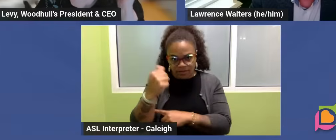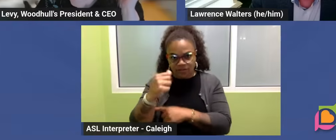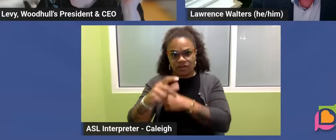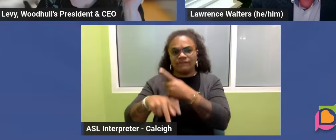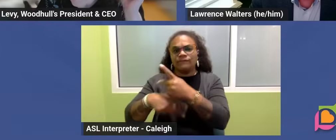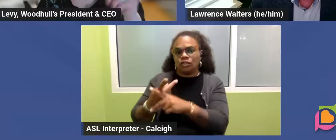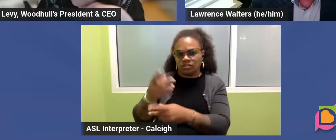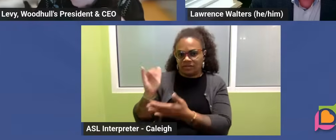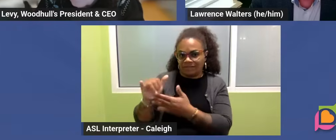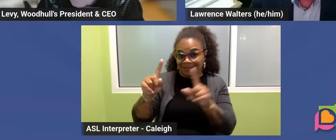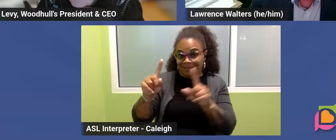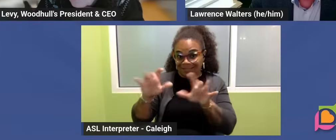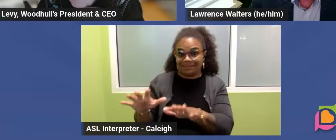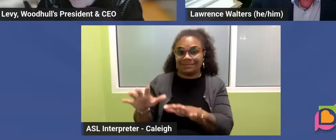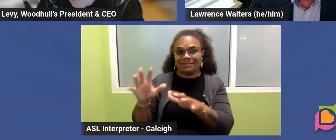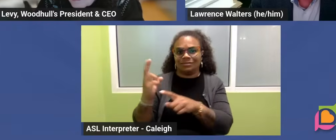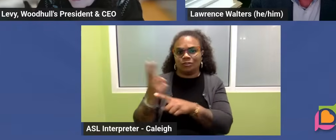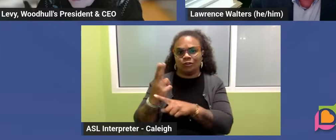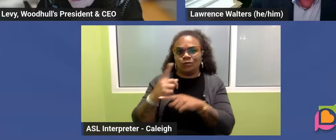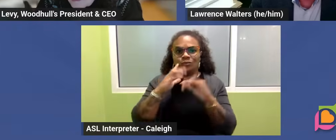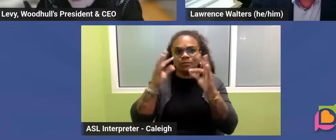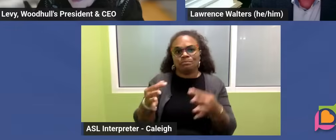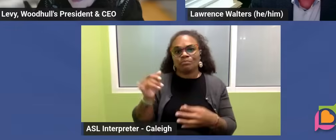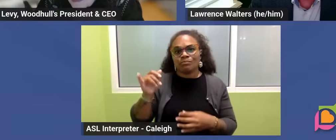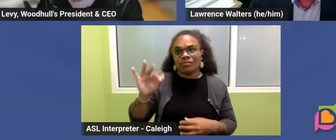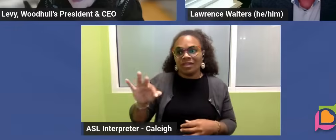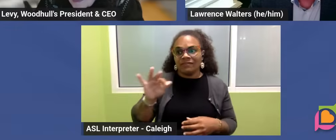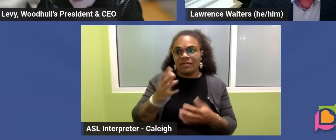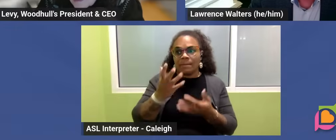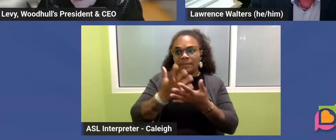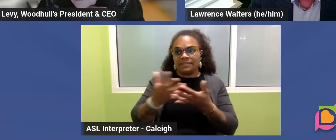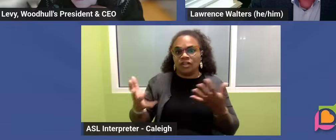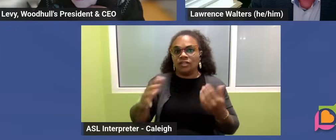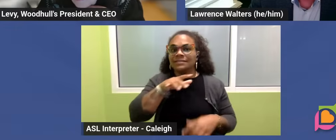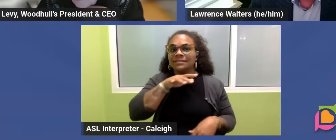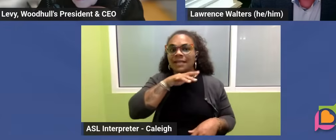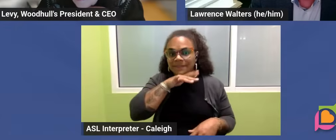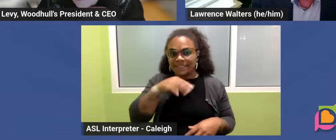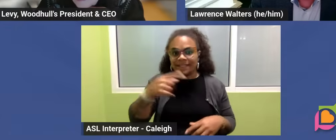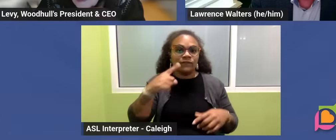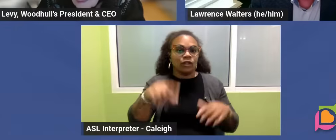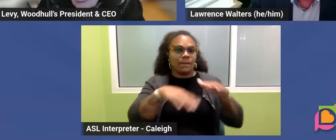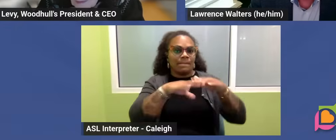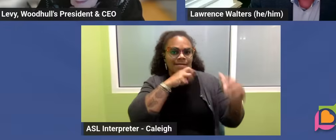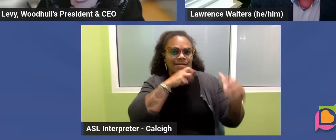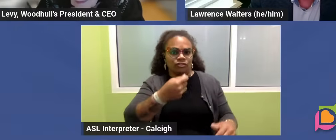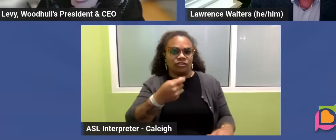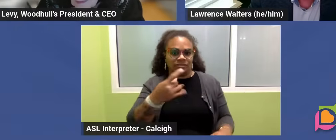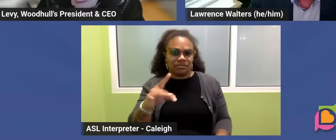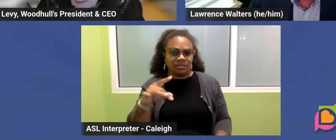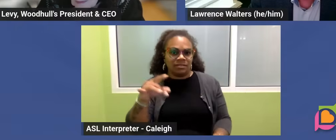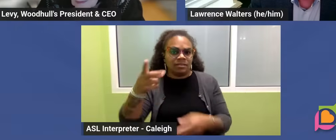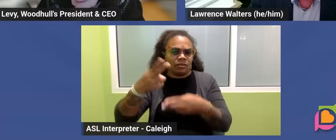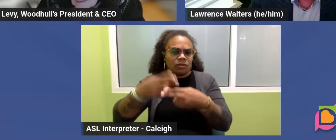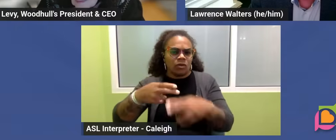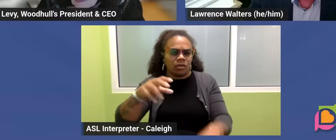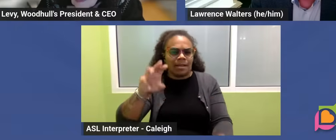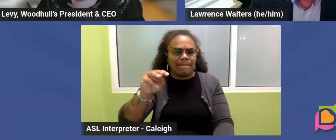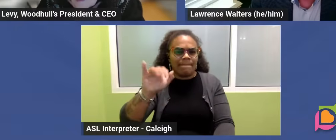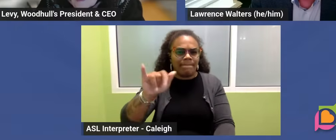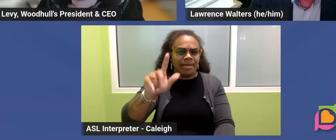is used to determine if material is obscene as to minors. And so it's called the Miller test.